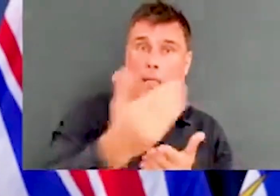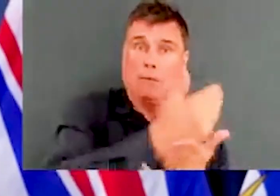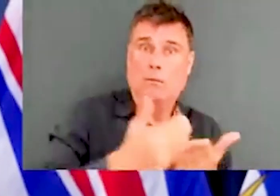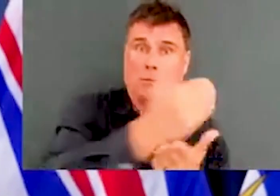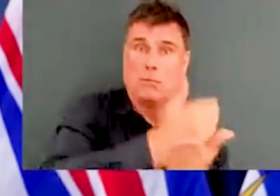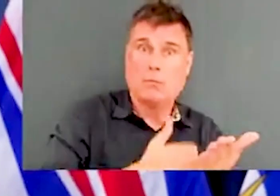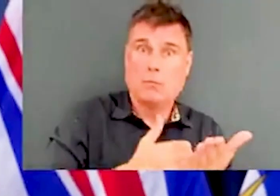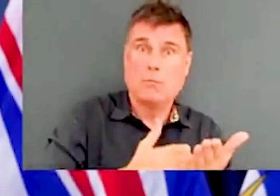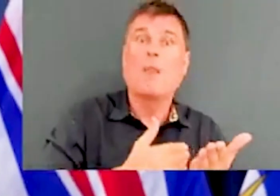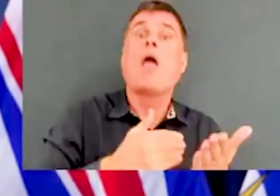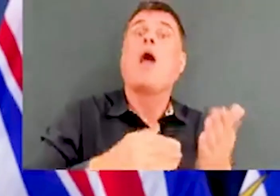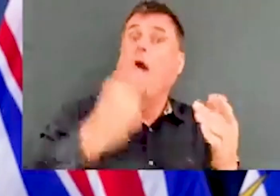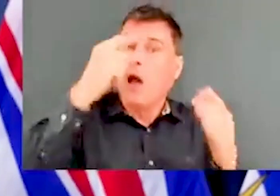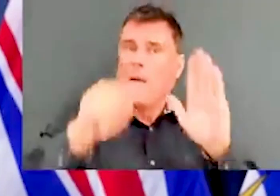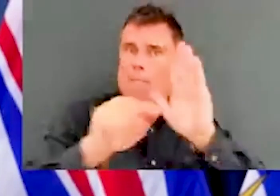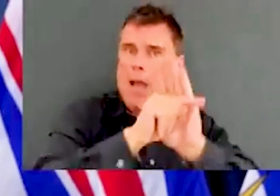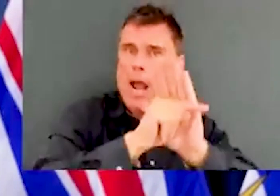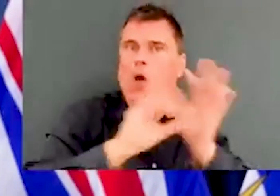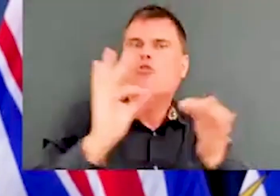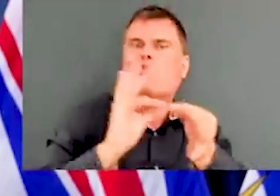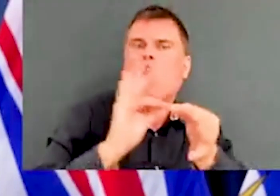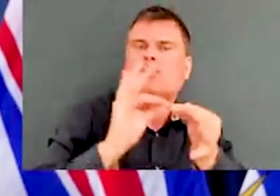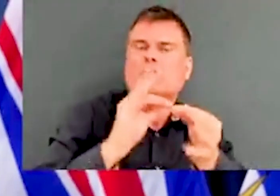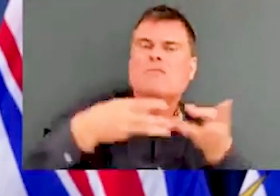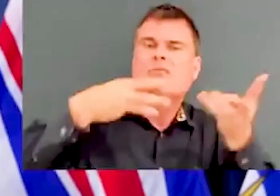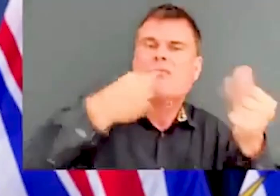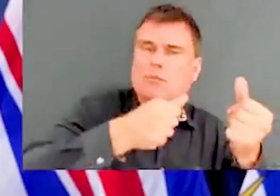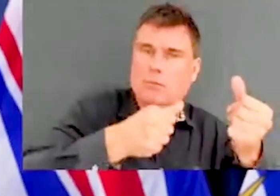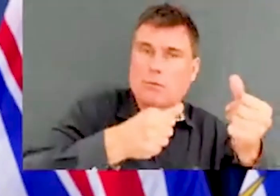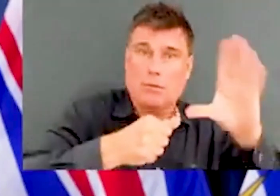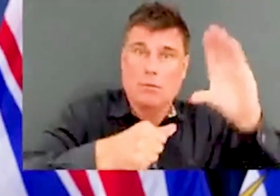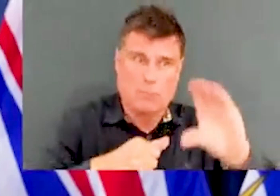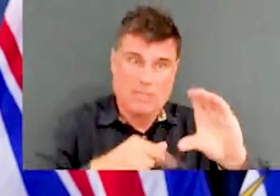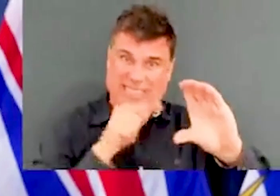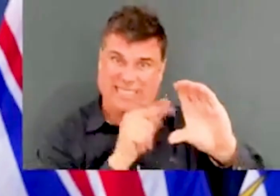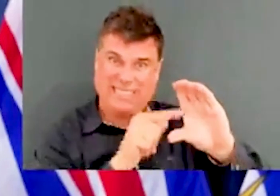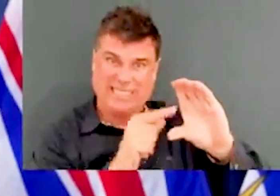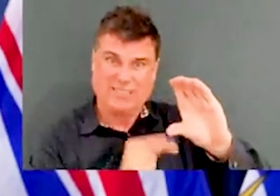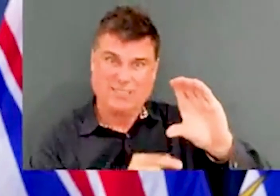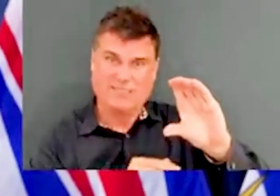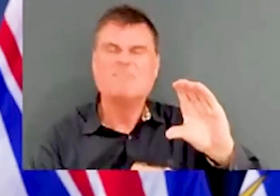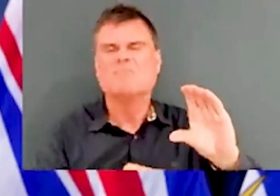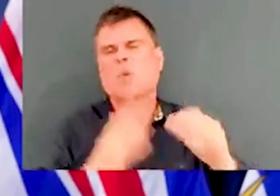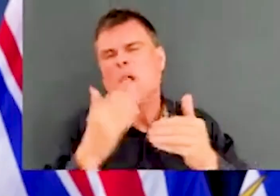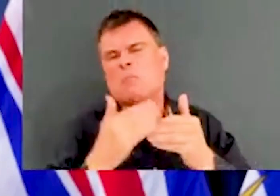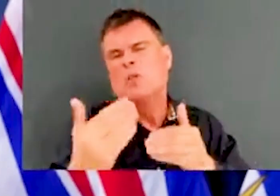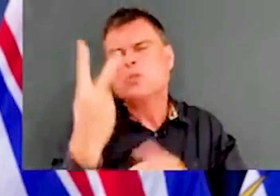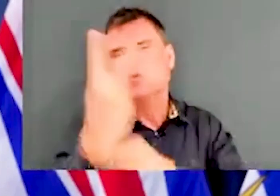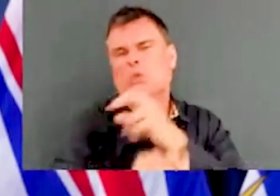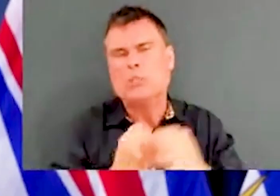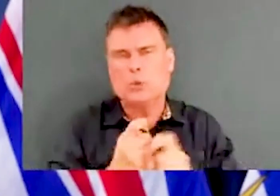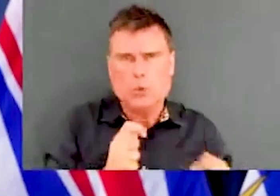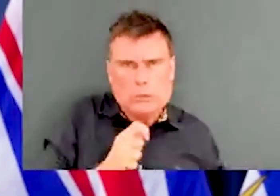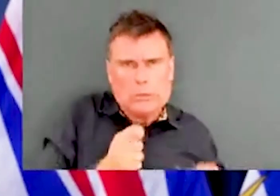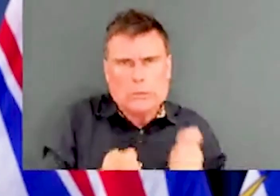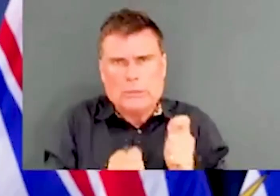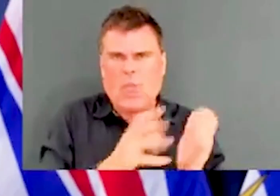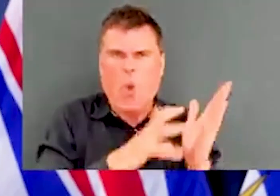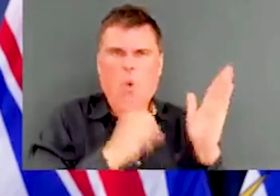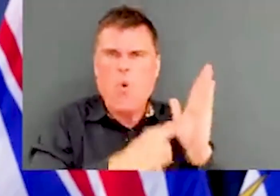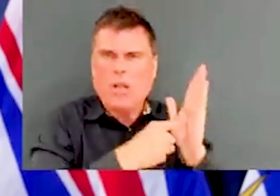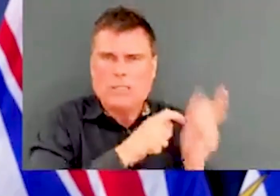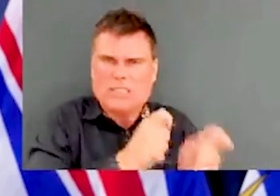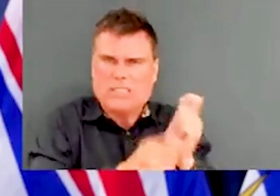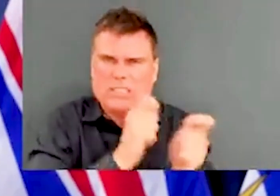new system over the next 2 years, while taking prompt action to address the inefficient and outdated royalty programs.